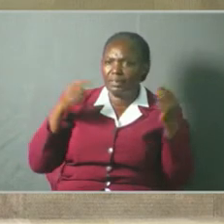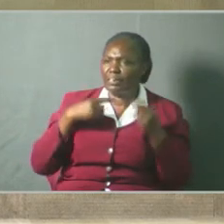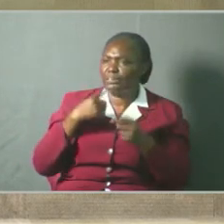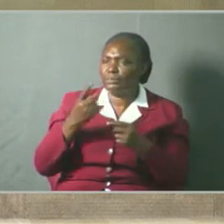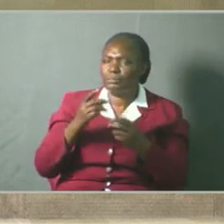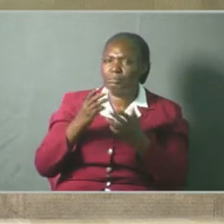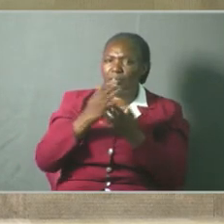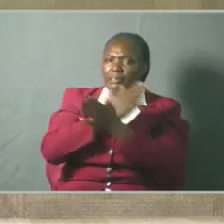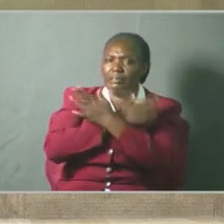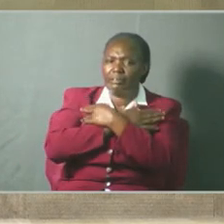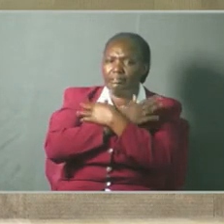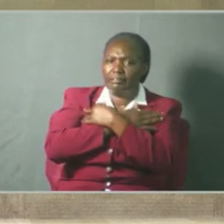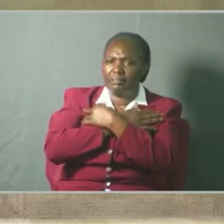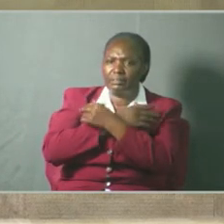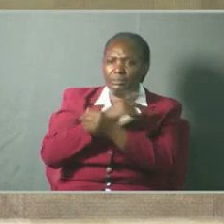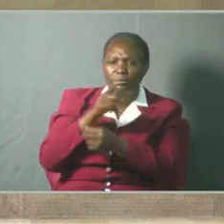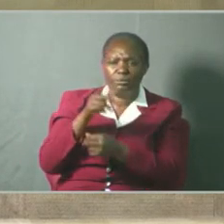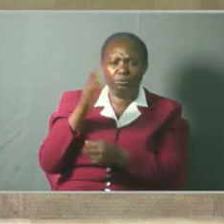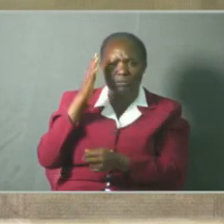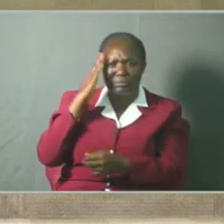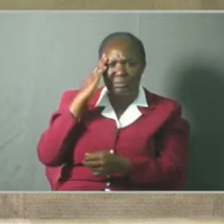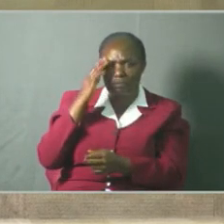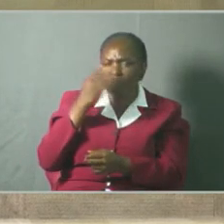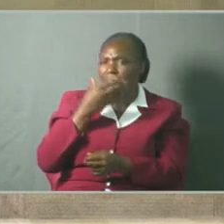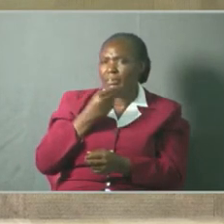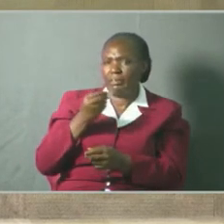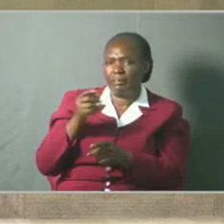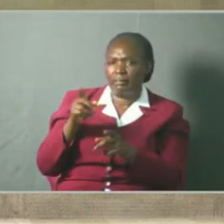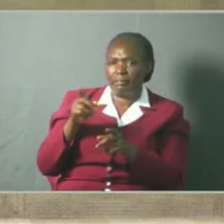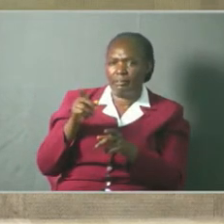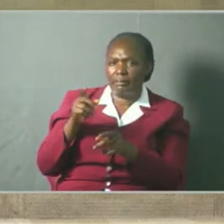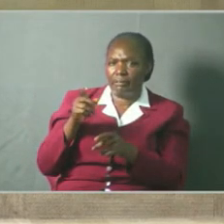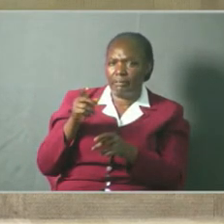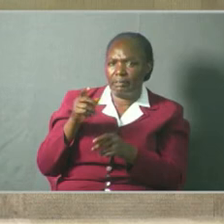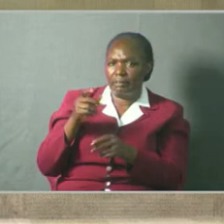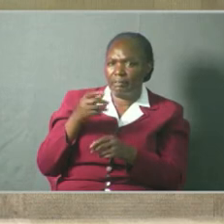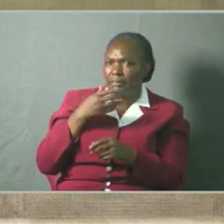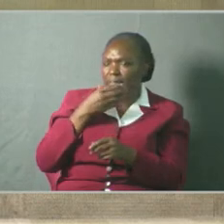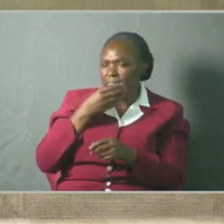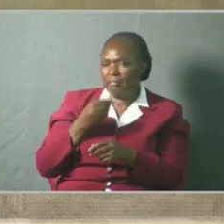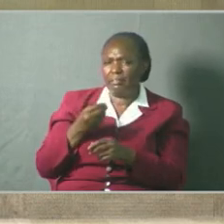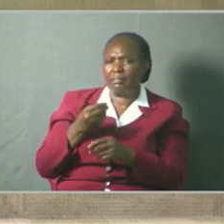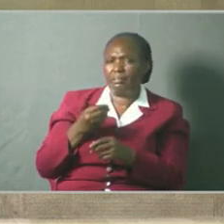friends, you know what happened with my father was, this was in COVID-19.